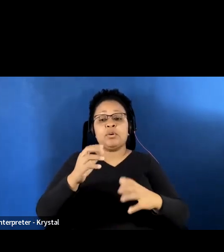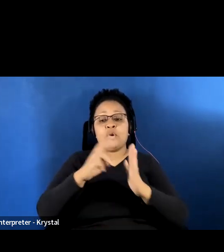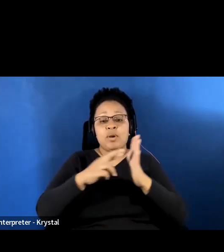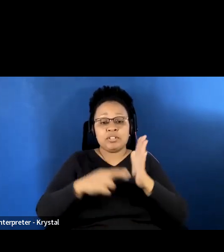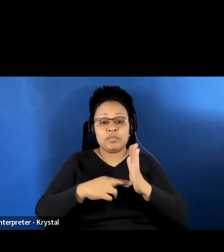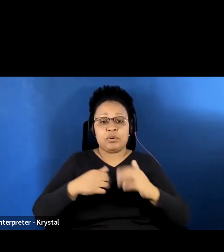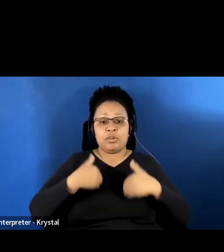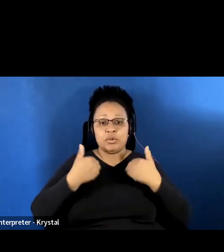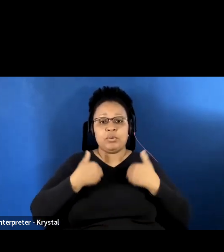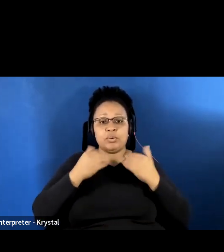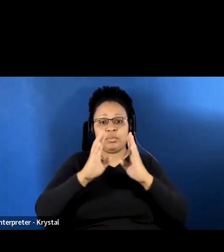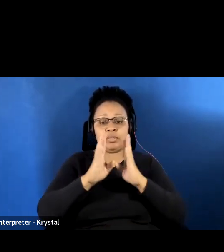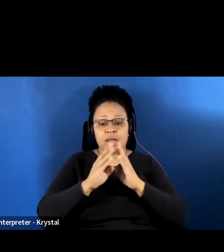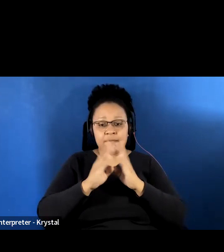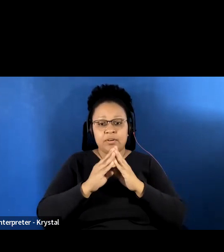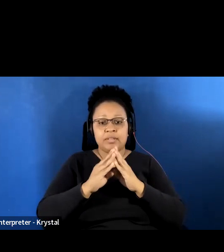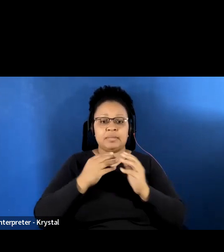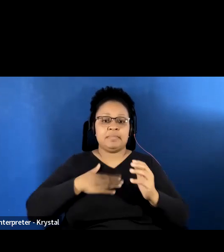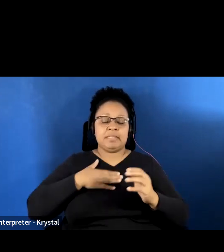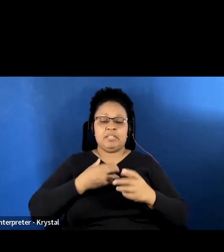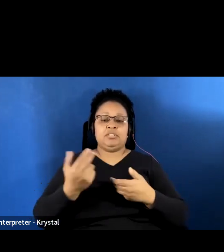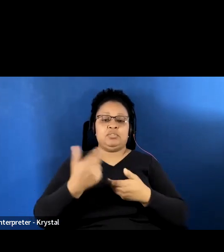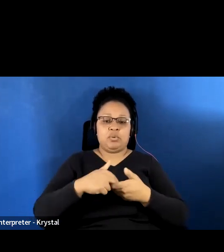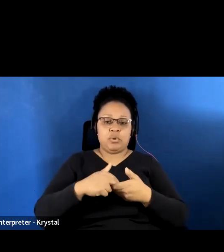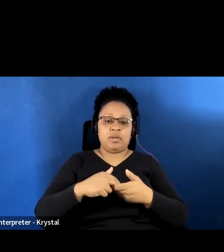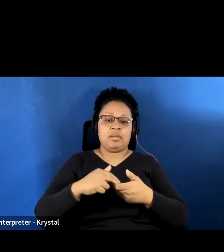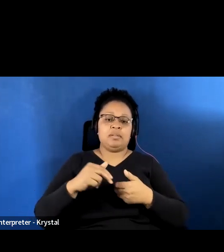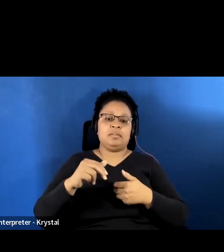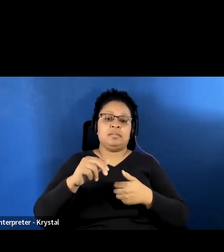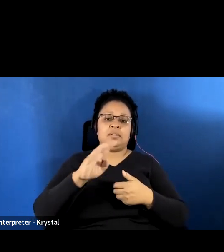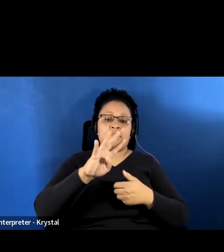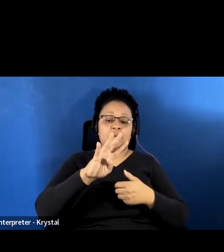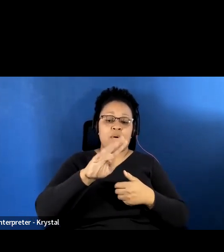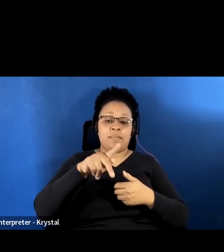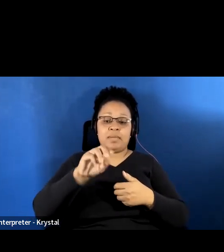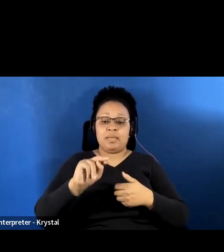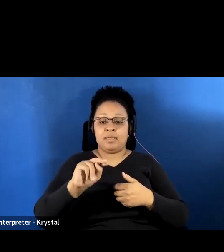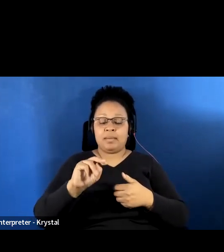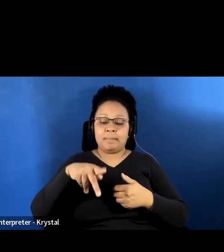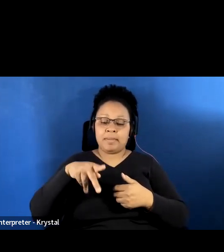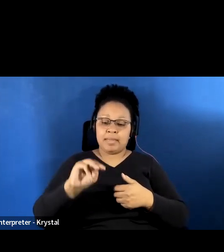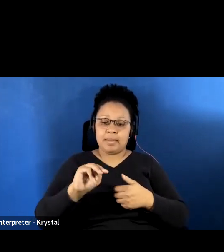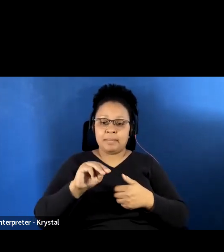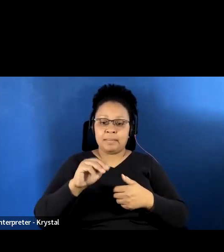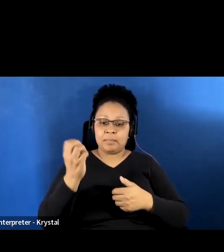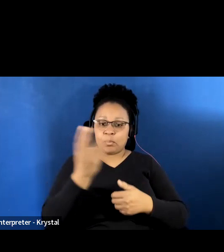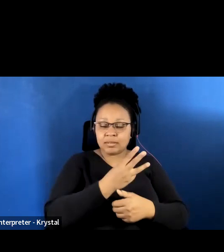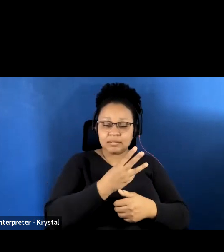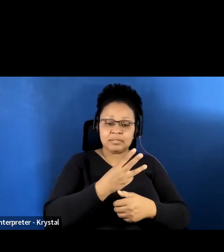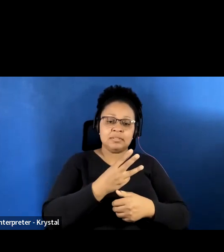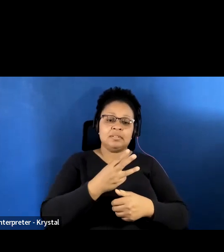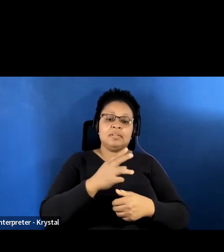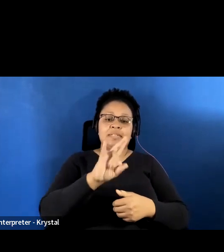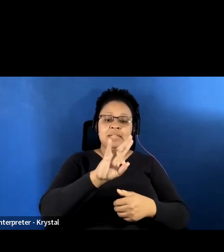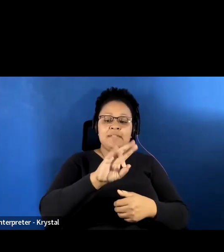join back at 4 p.m. Pacific or 7 p.m. Eastern. And we hope you are all able to join us